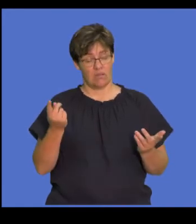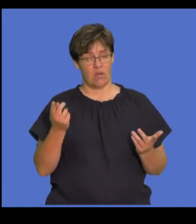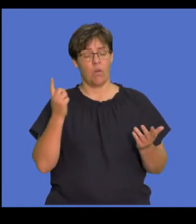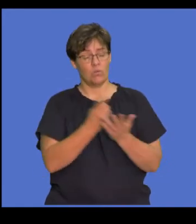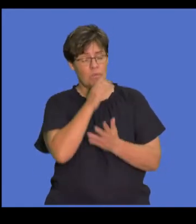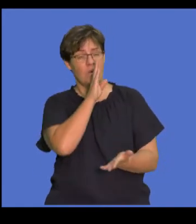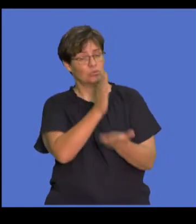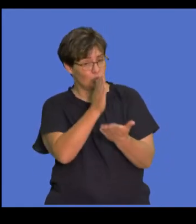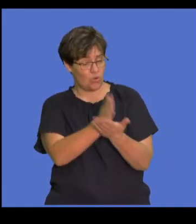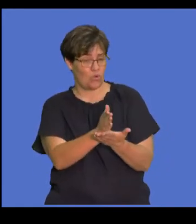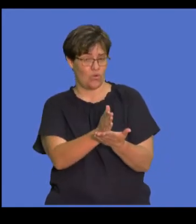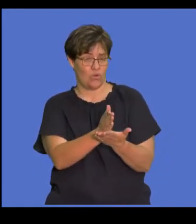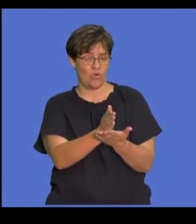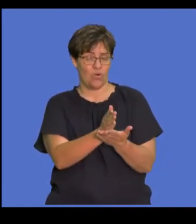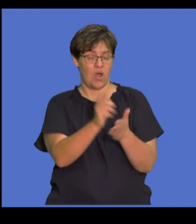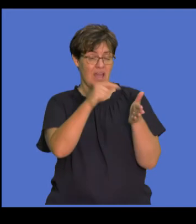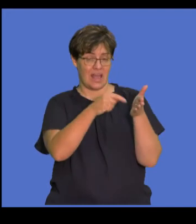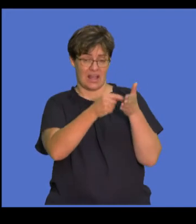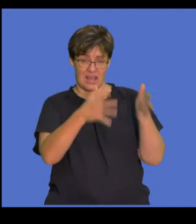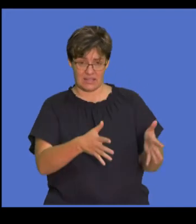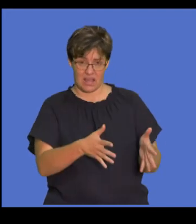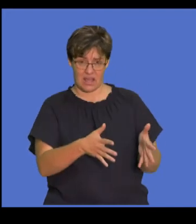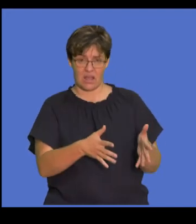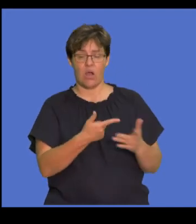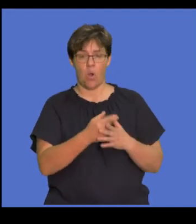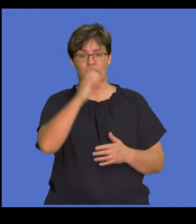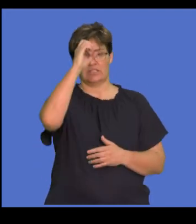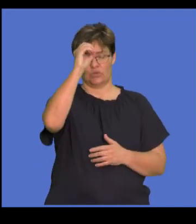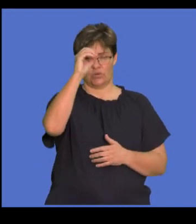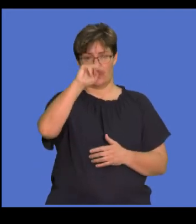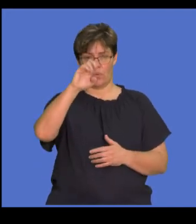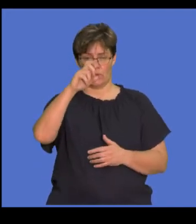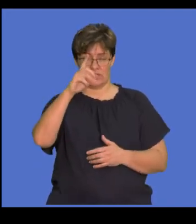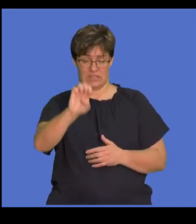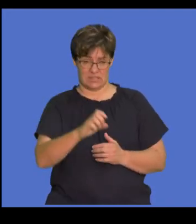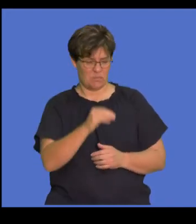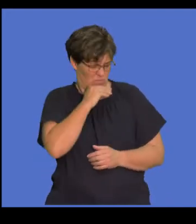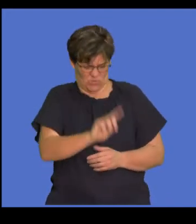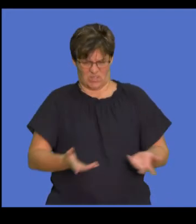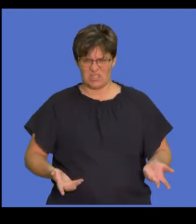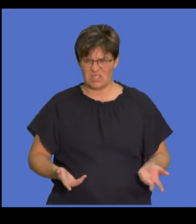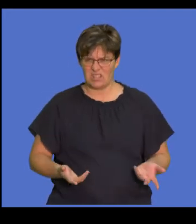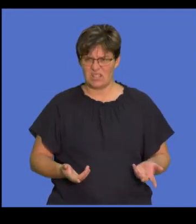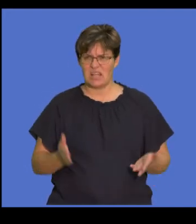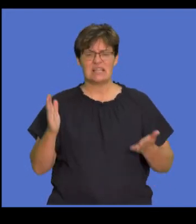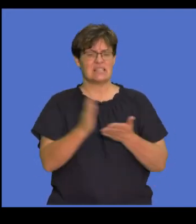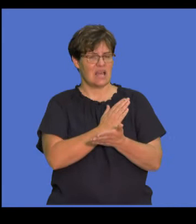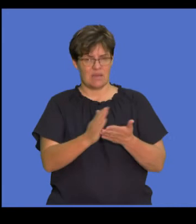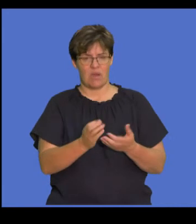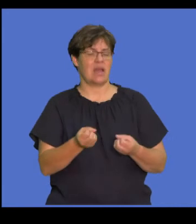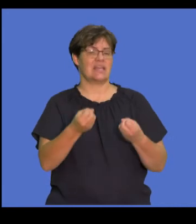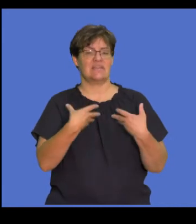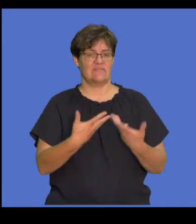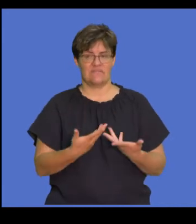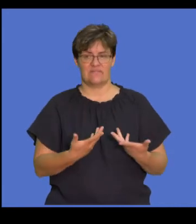Now, also make sure that your calculator is on degree mode. What do I mean? At times, it does